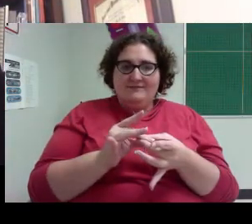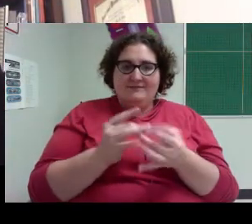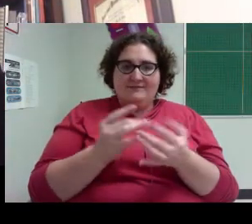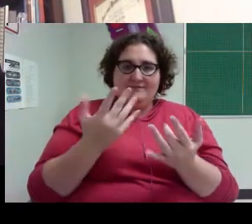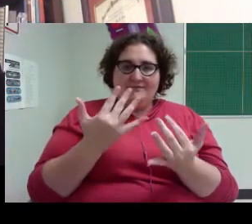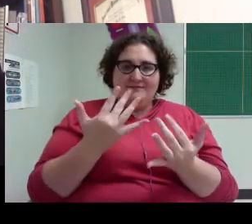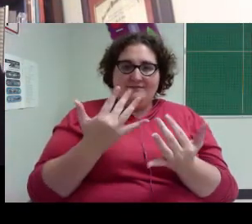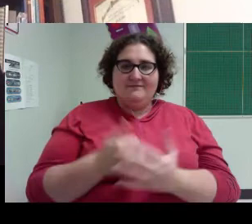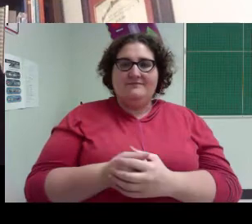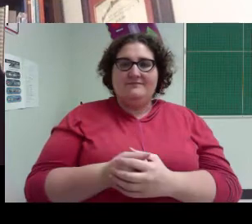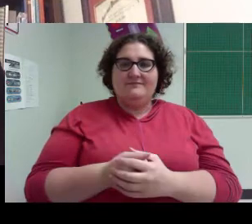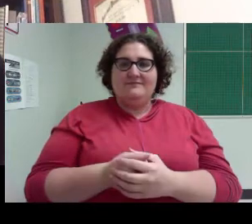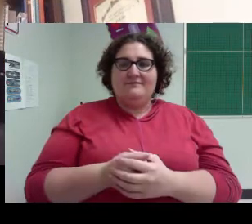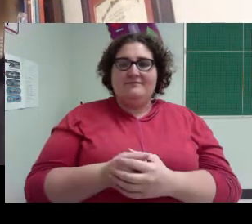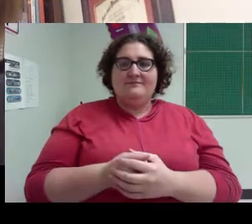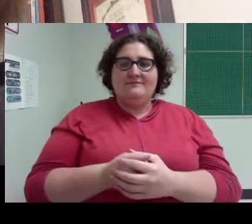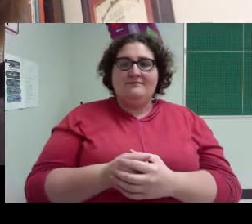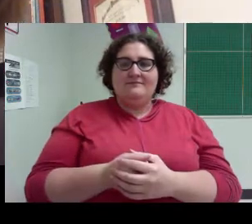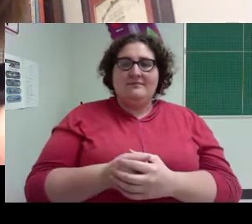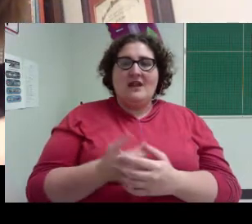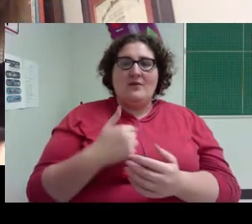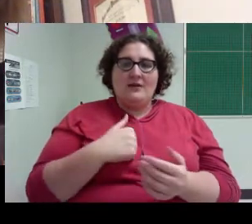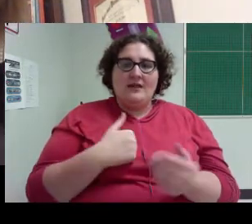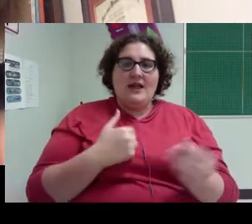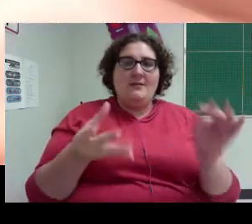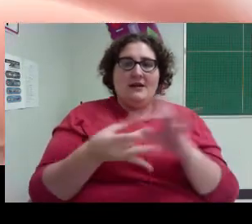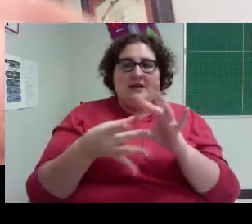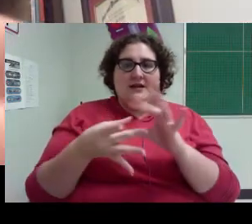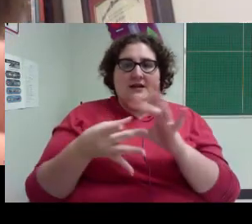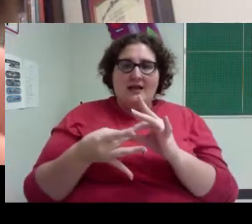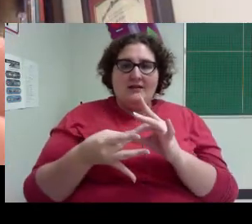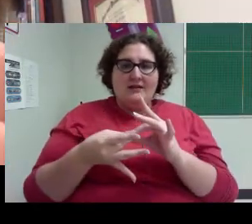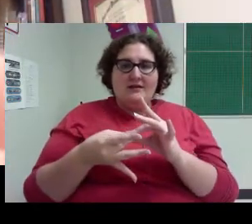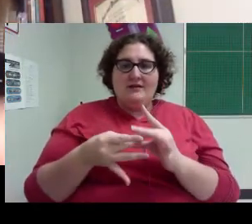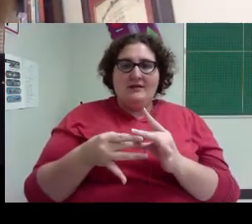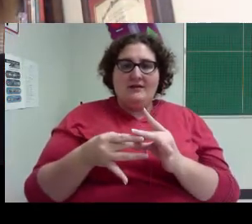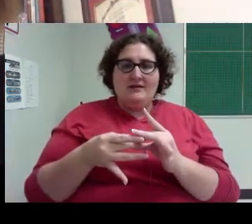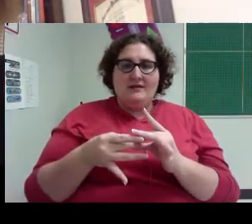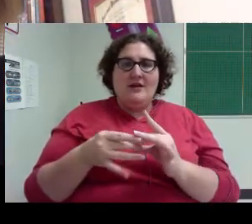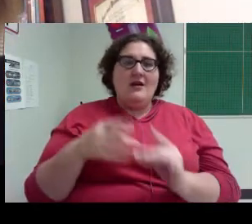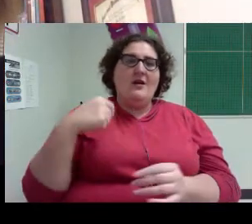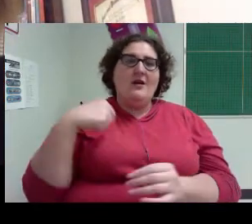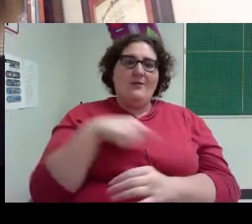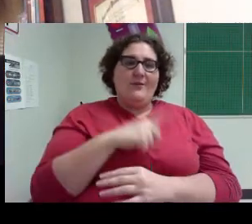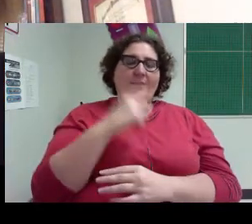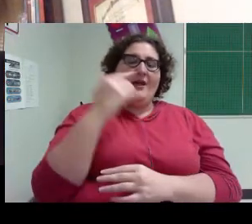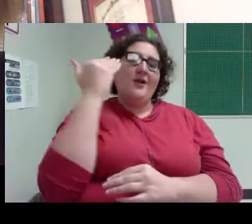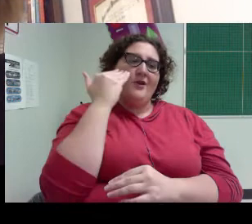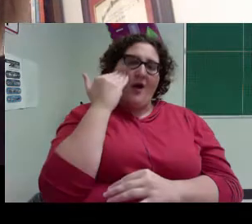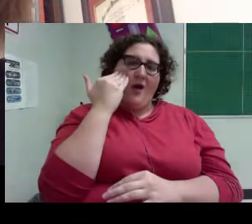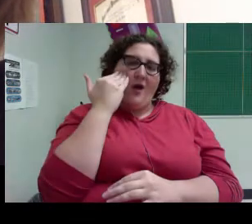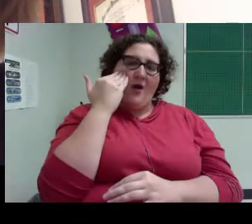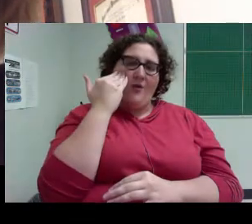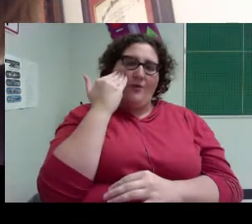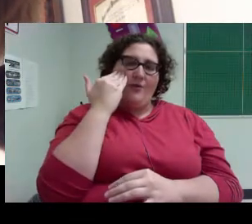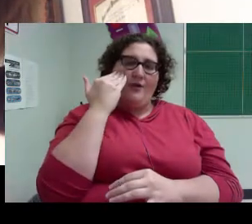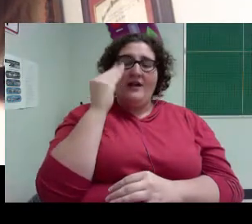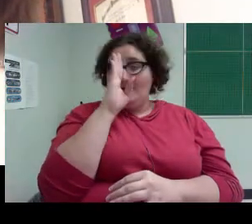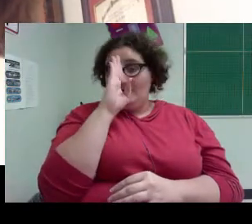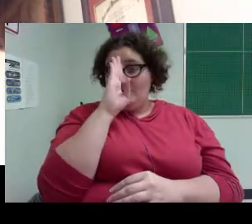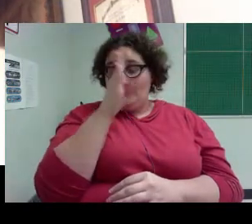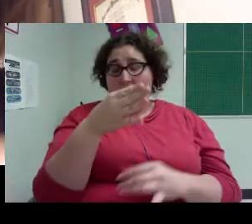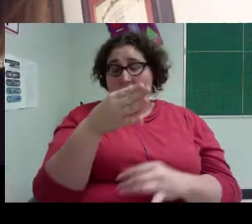a second. And while I'm putting them together, we know that in a